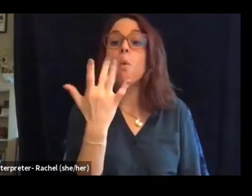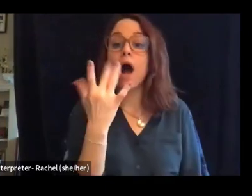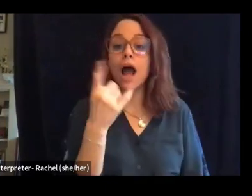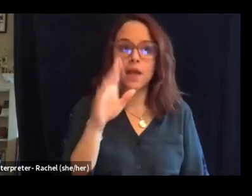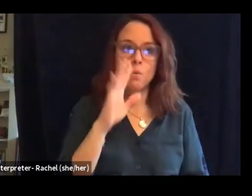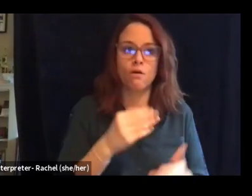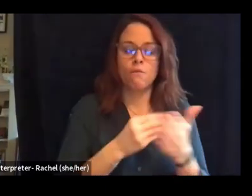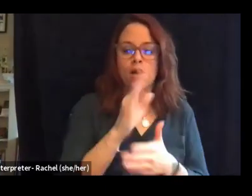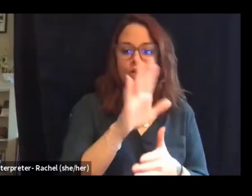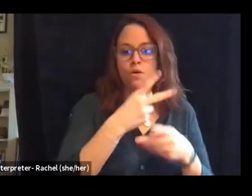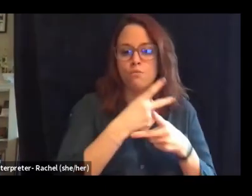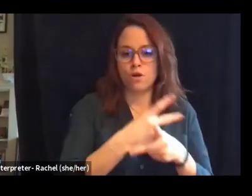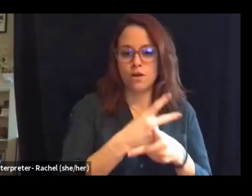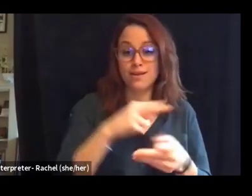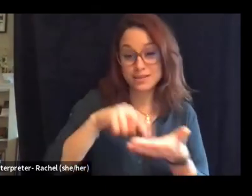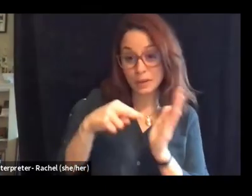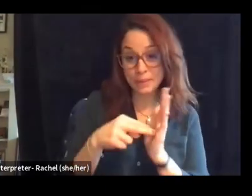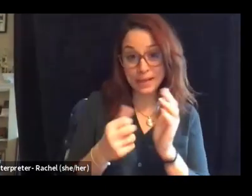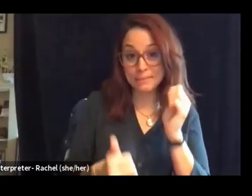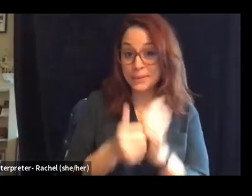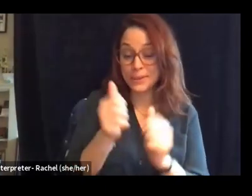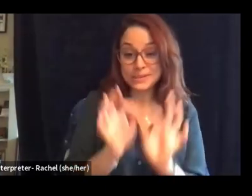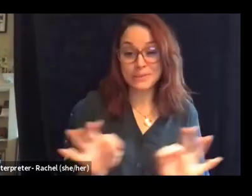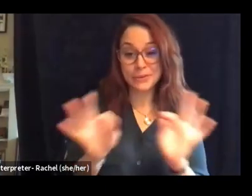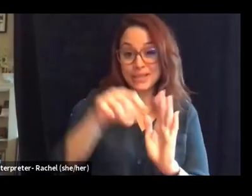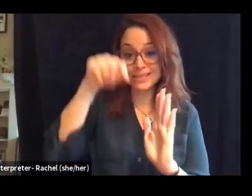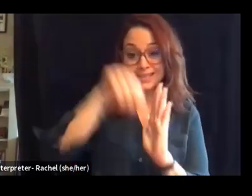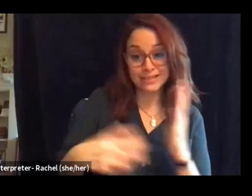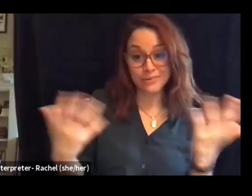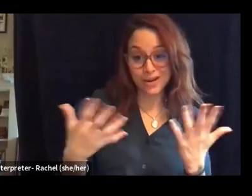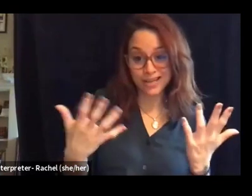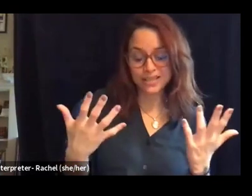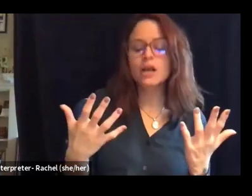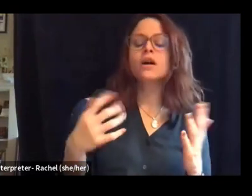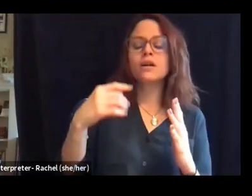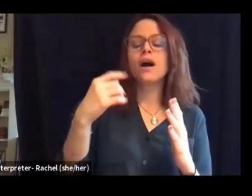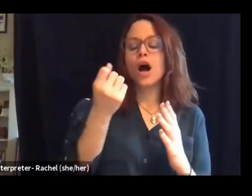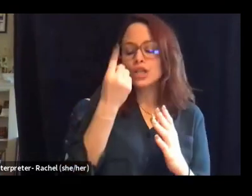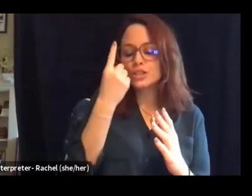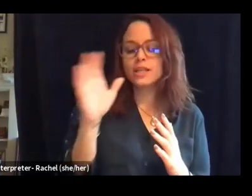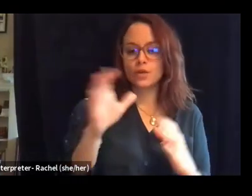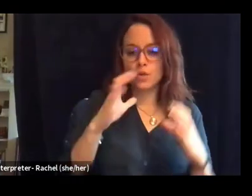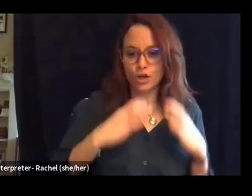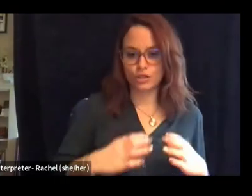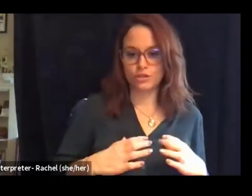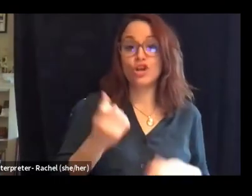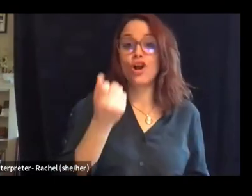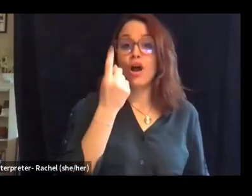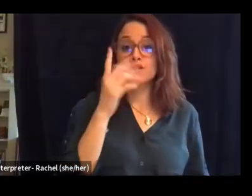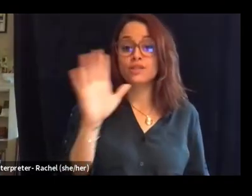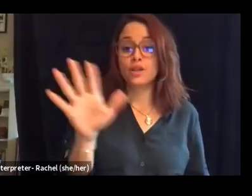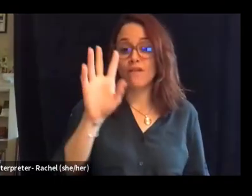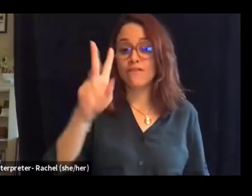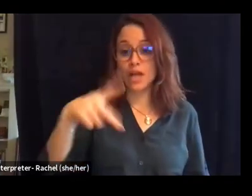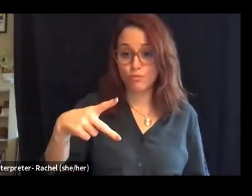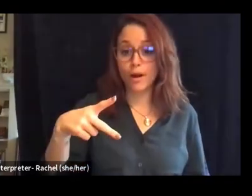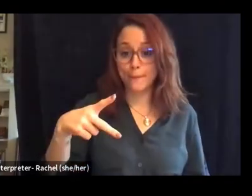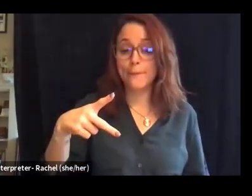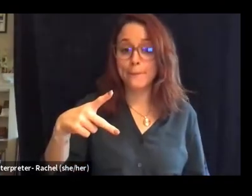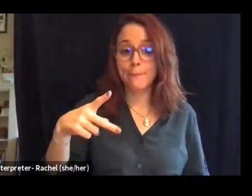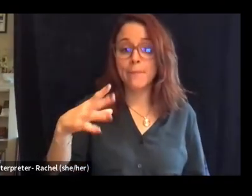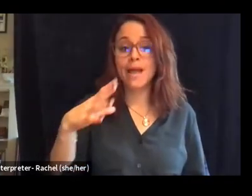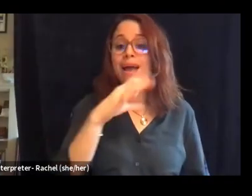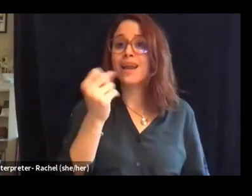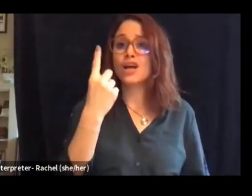mean? Understanding your customer segments and understanding the value proposition that is relevant to